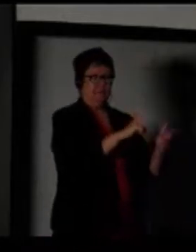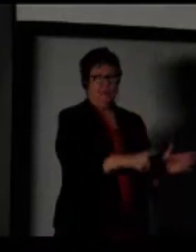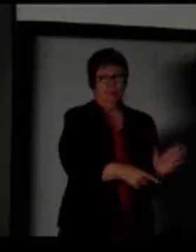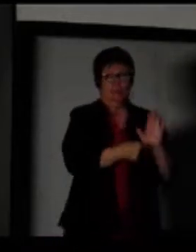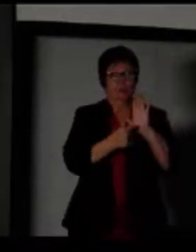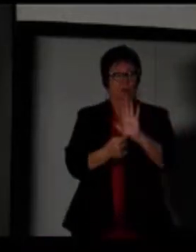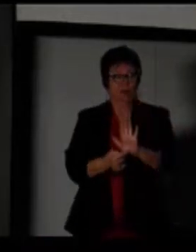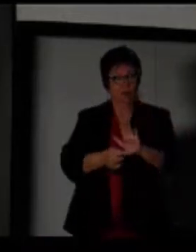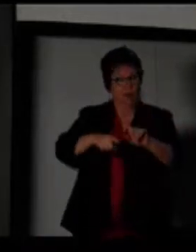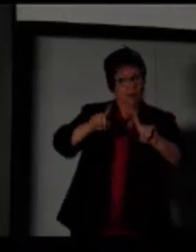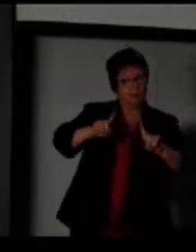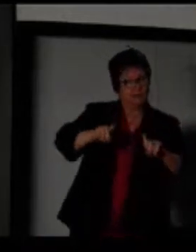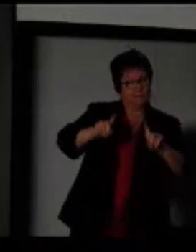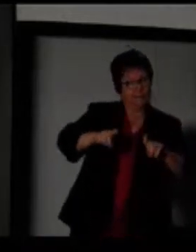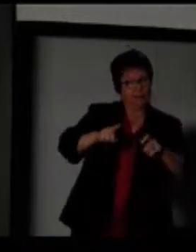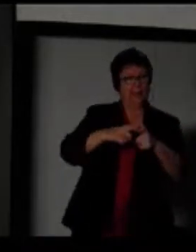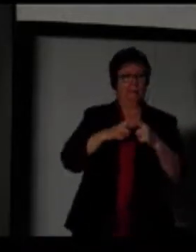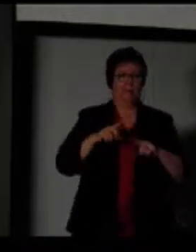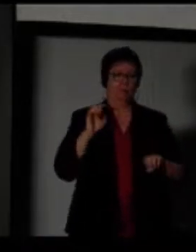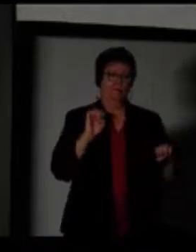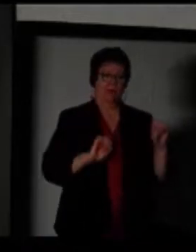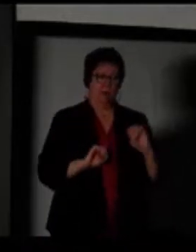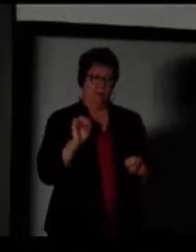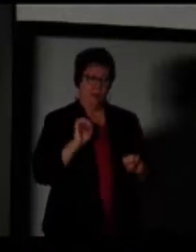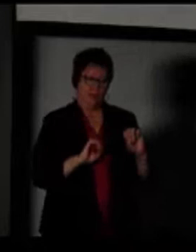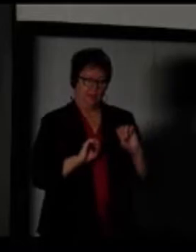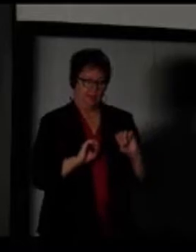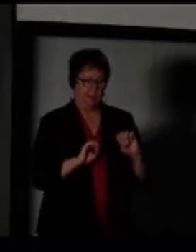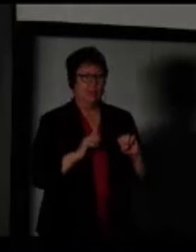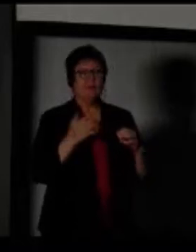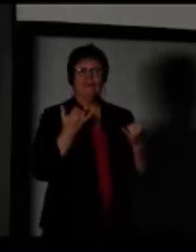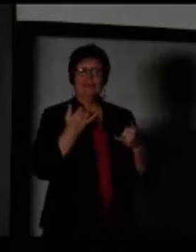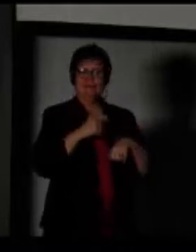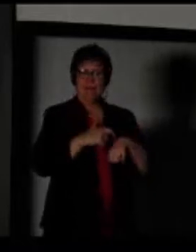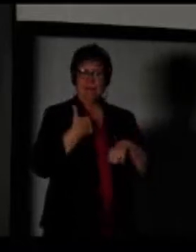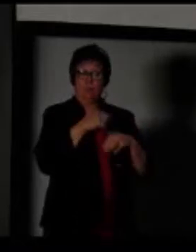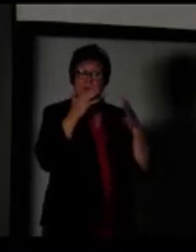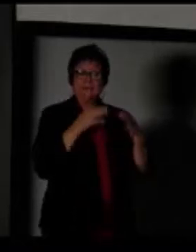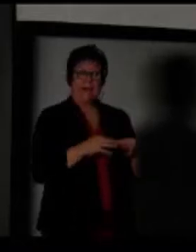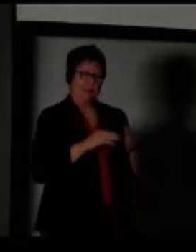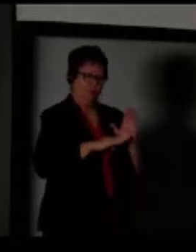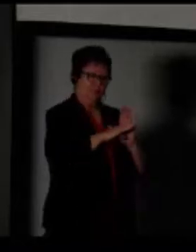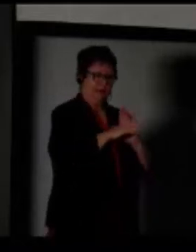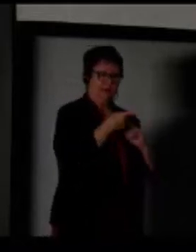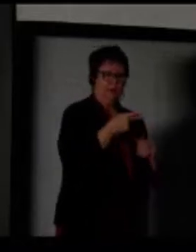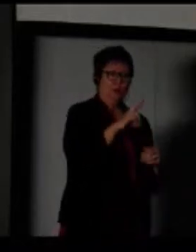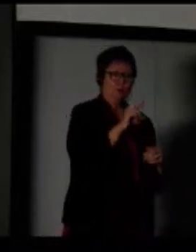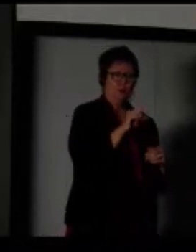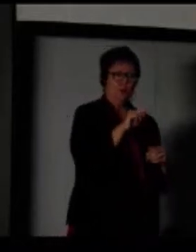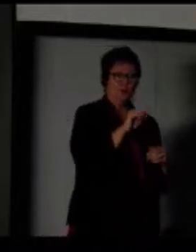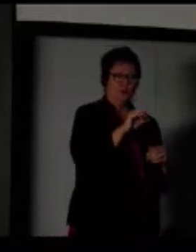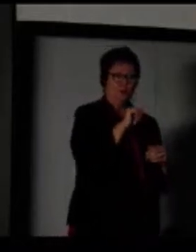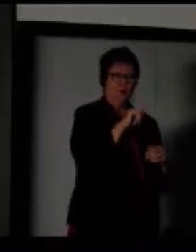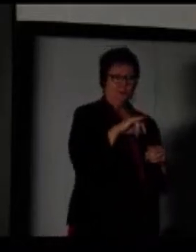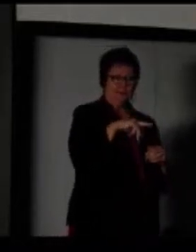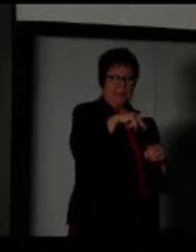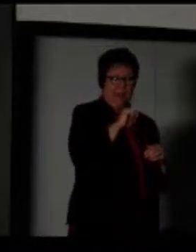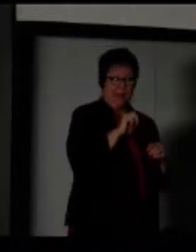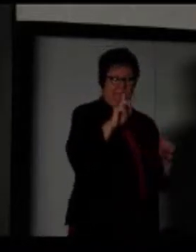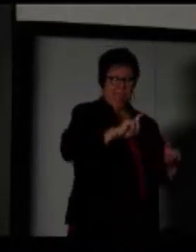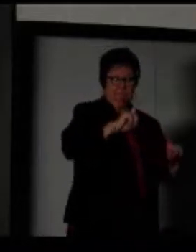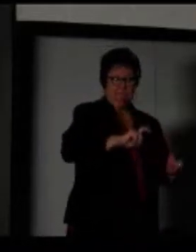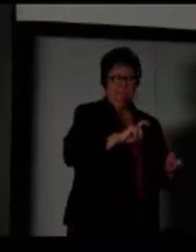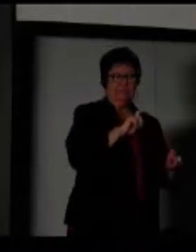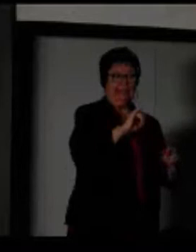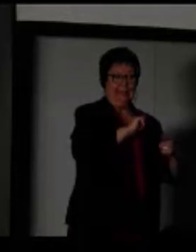do evaluation. So what we decided to do this time is we developed prototypes around the interactives and what we were doing, and then